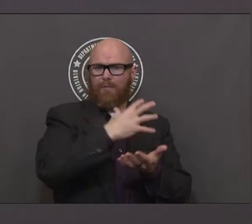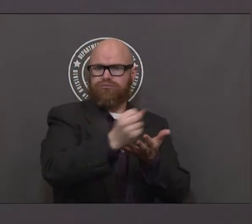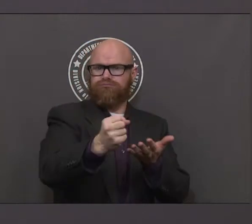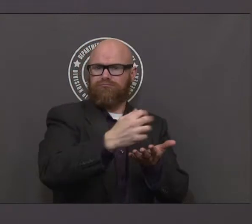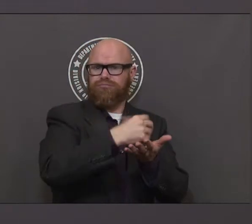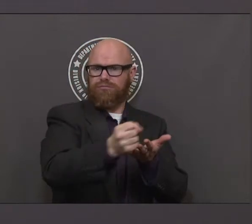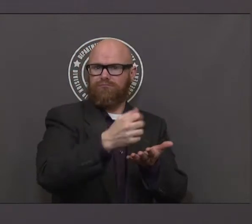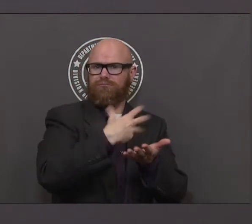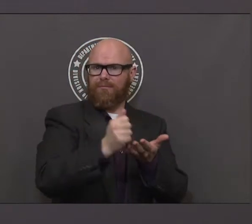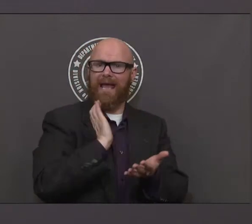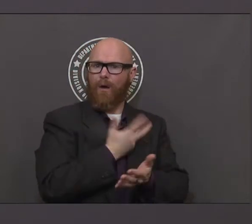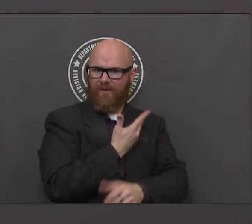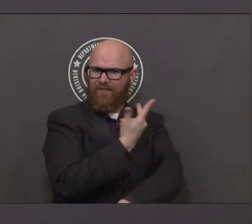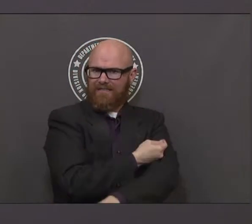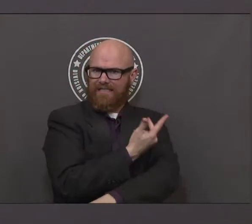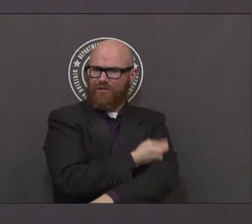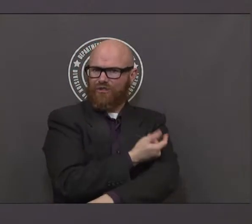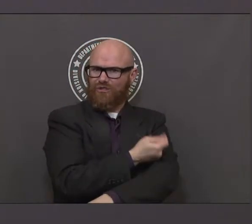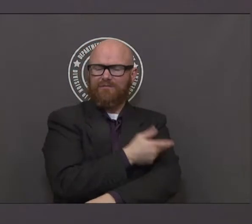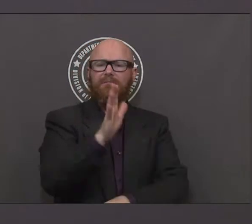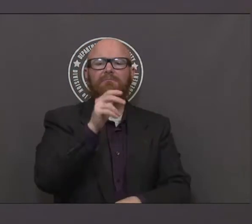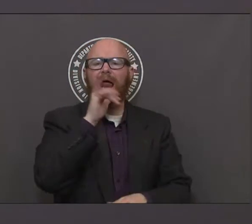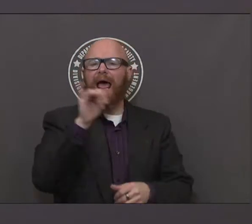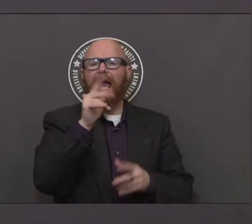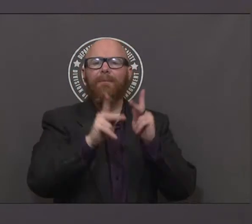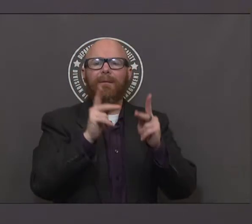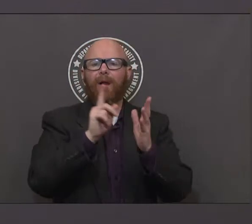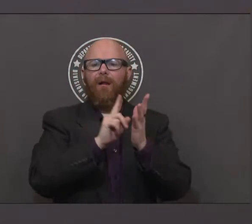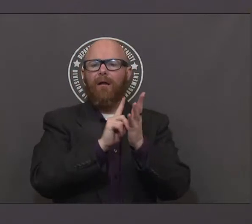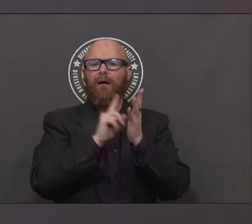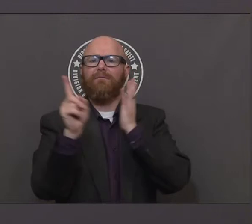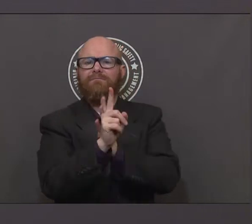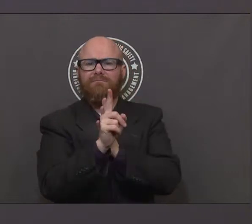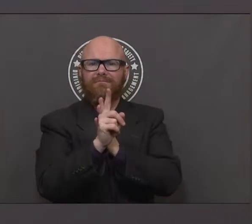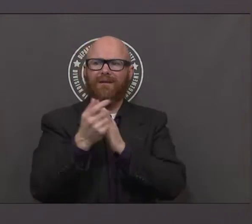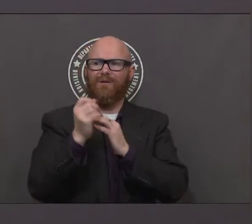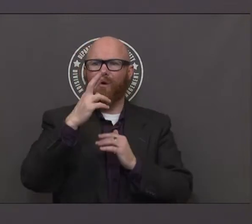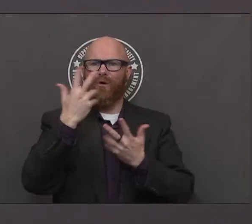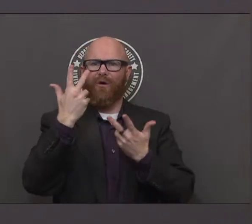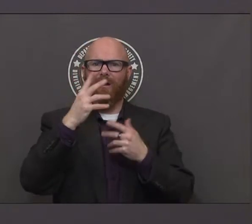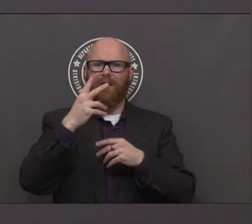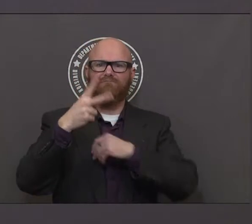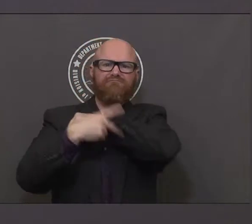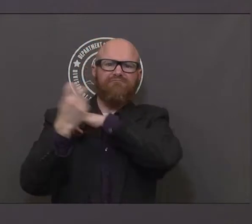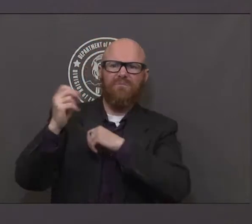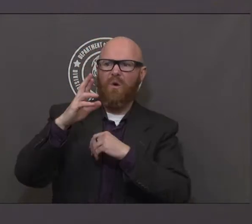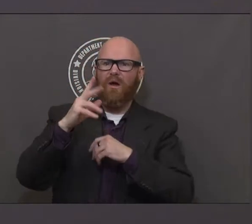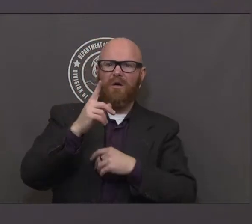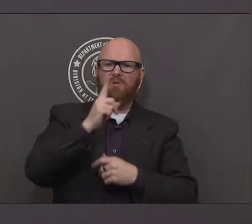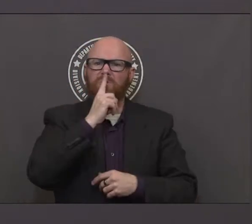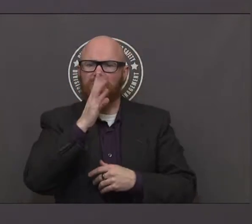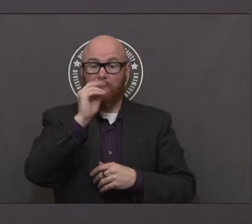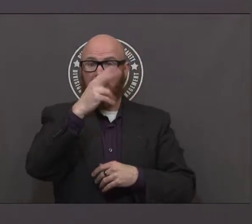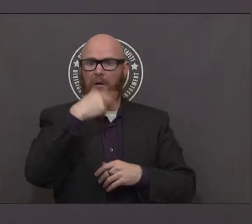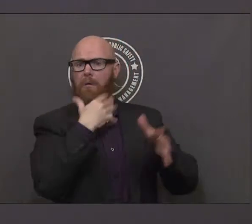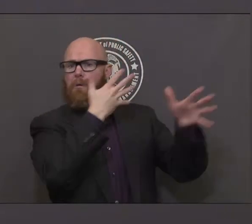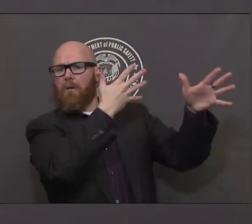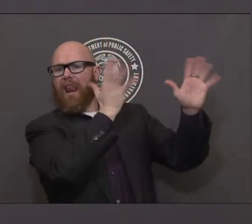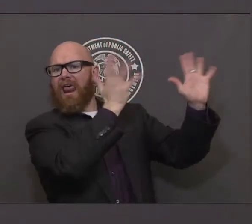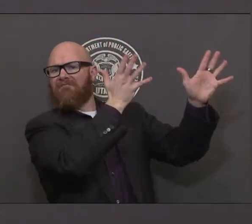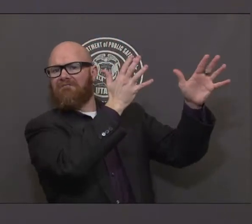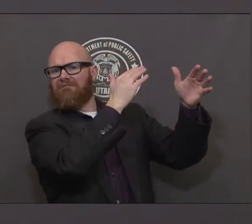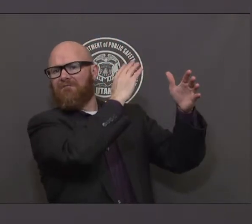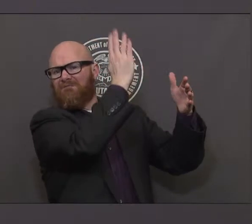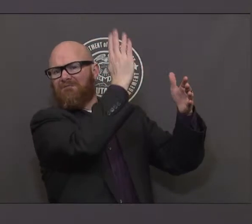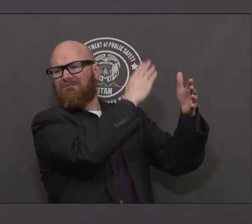It's not that, people are sneaking in ahead of them or that we have all of this vaccine sitting on shelves. The reason it's frustrating is